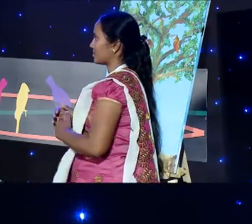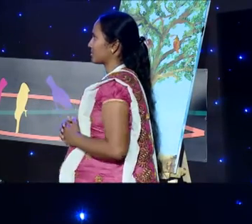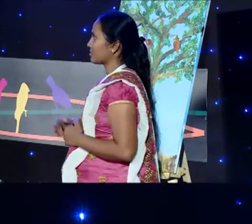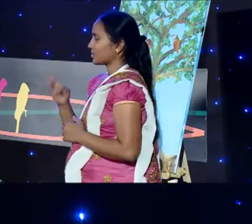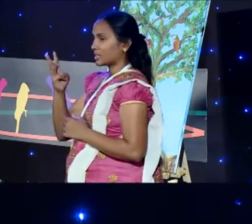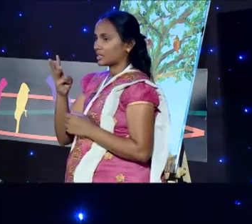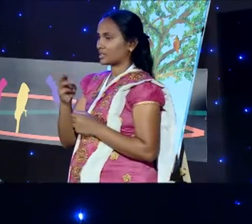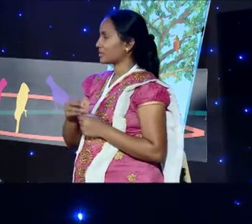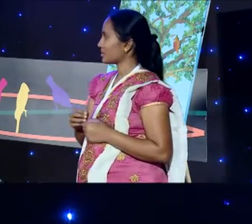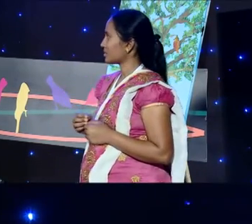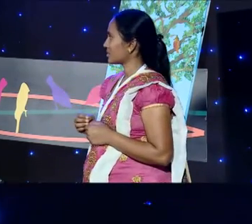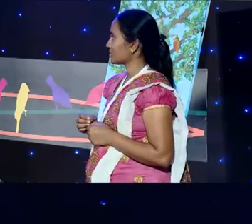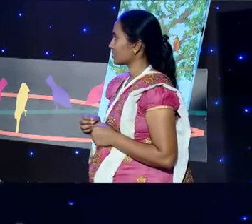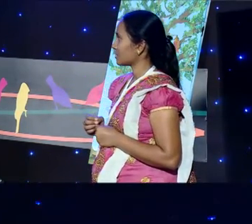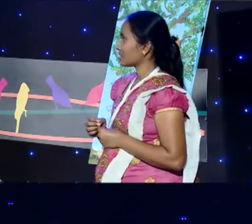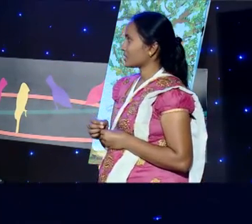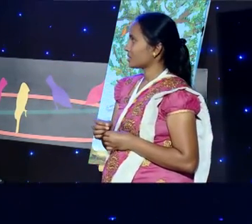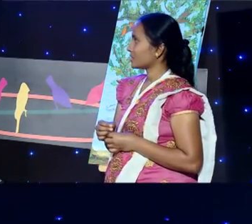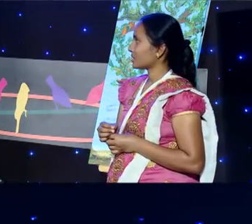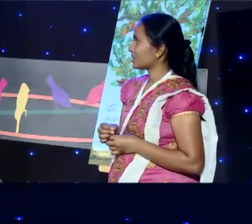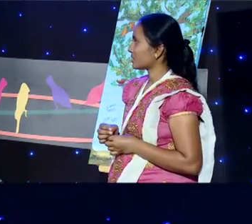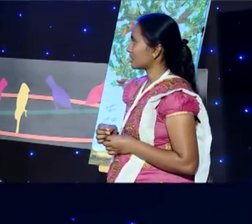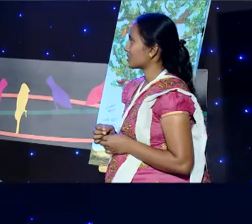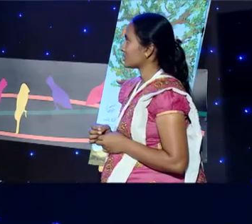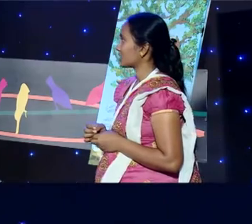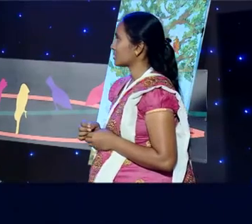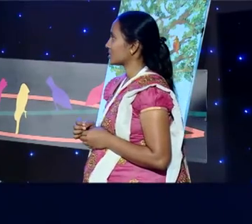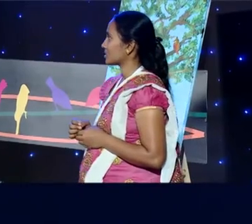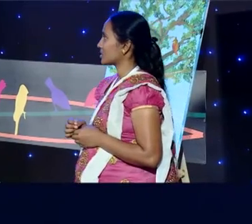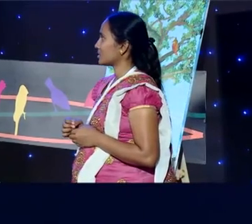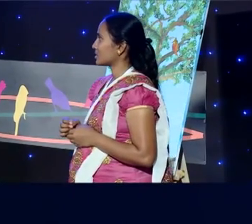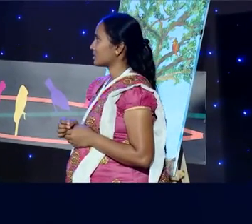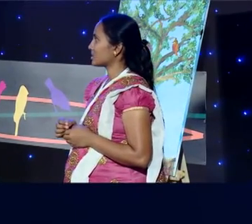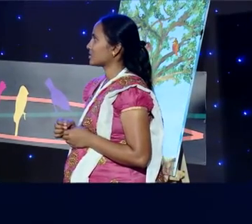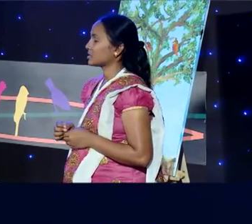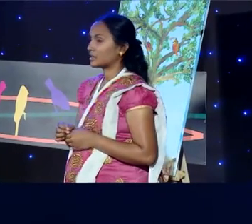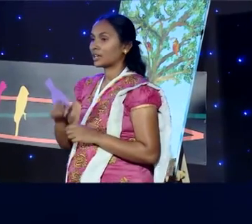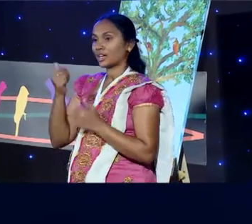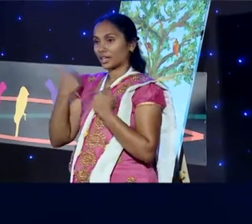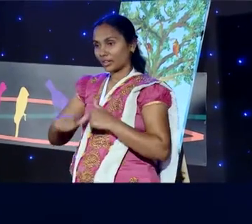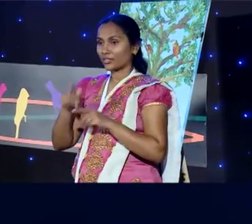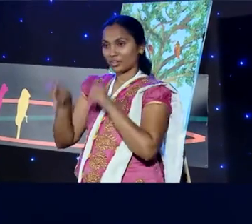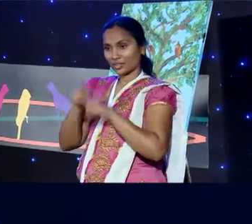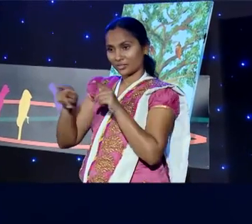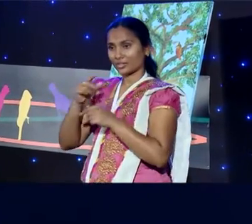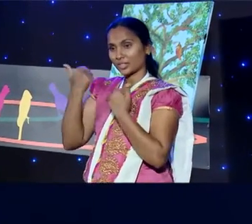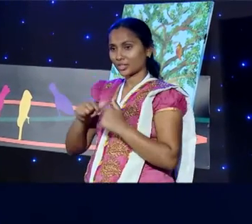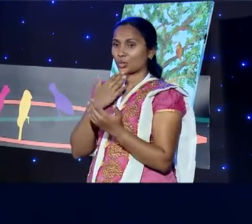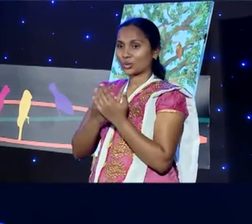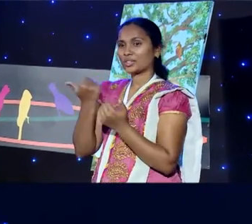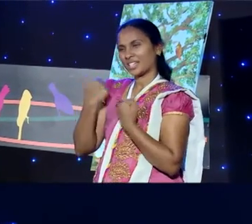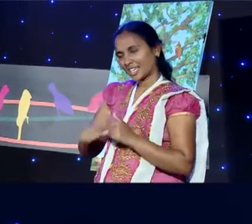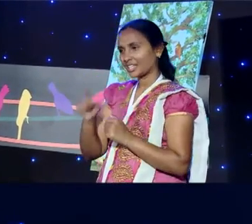insights. Everyone is good at something, but everyone can also be great at giving. Every single person, no matter who you